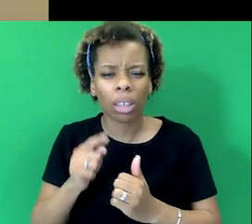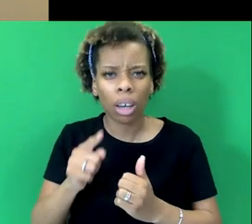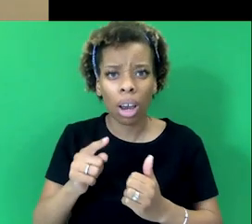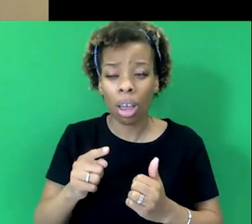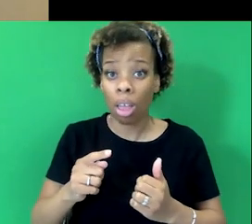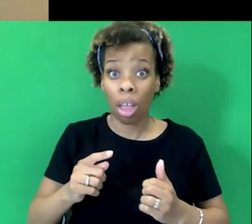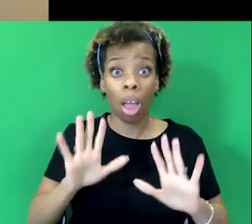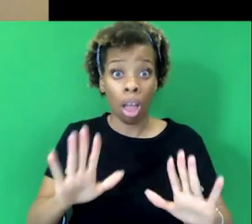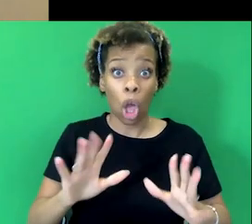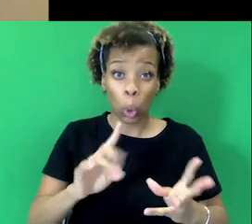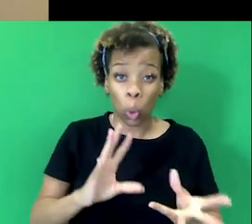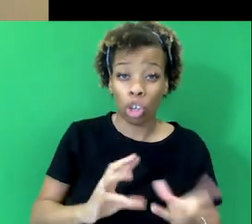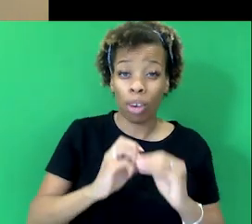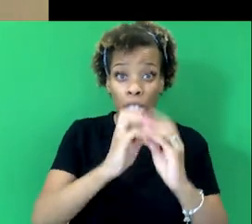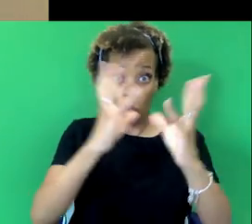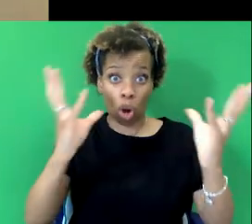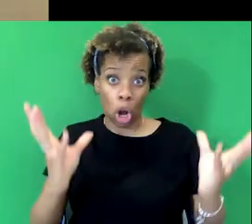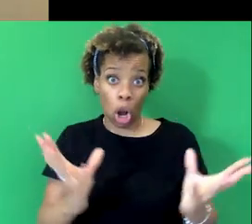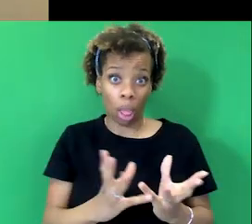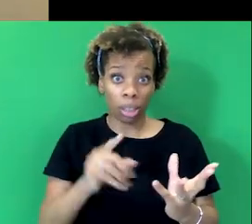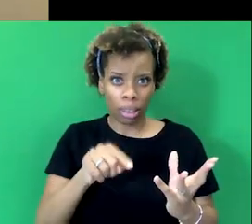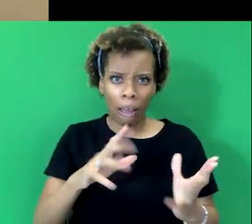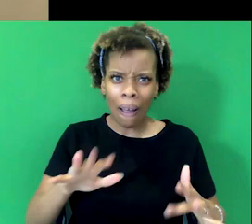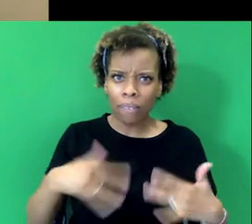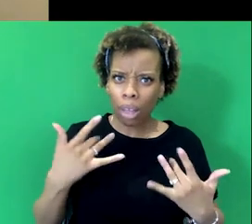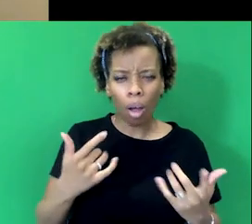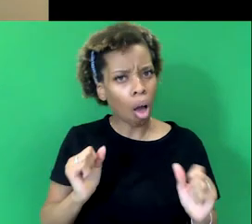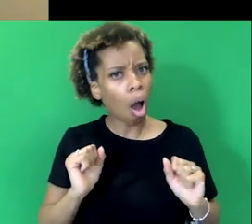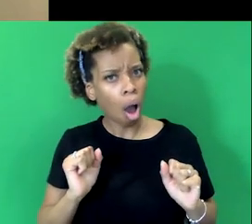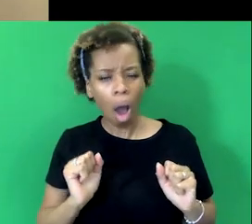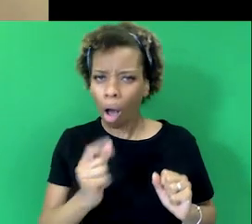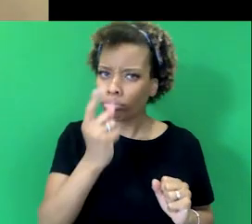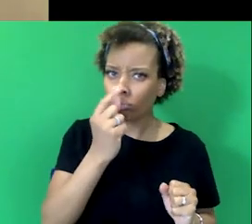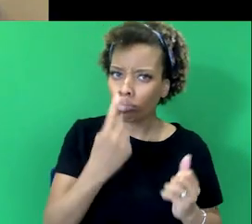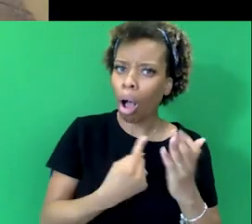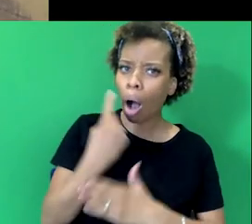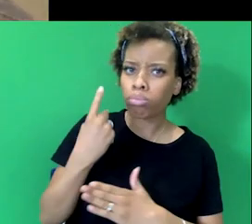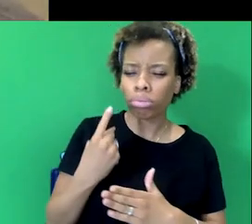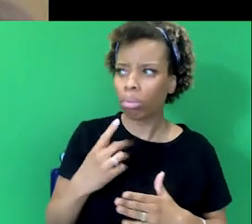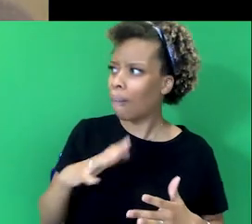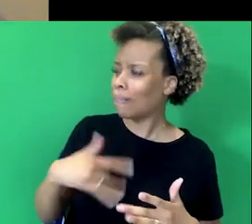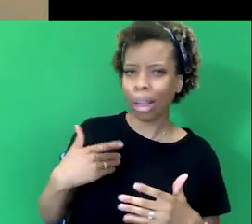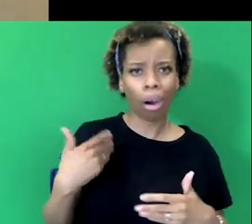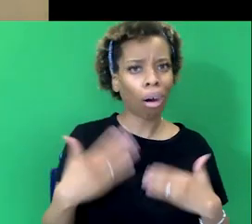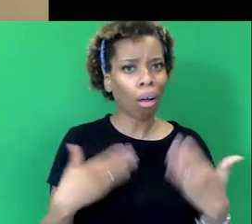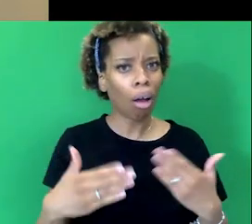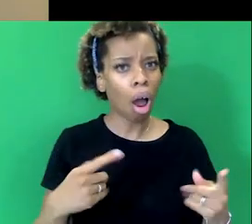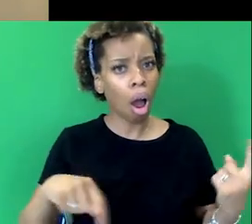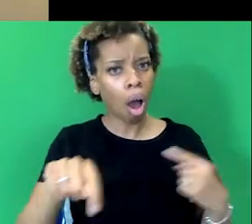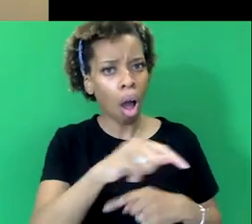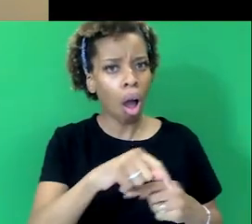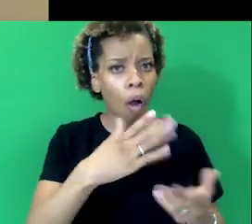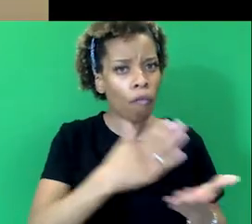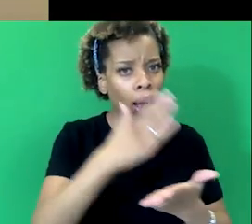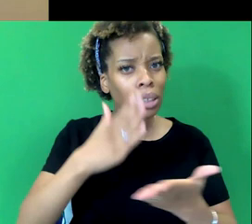which feels authentic, which is authentic enough, which people can feel happy that they have enough fact, or tent poles,